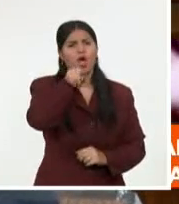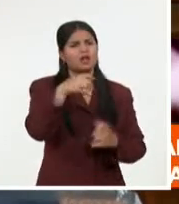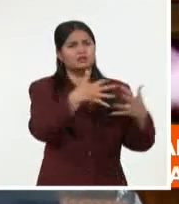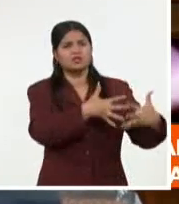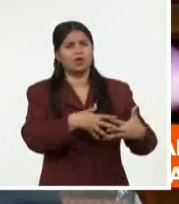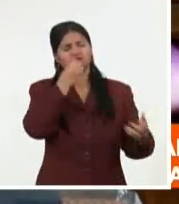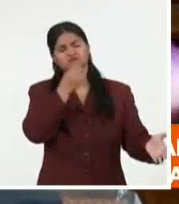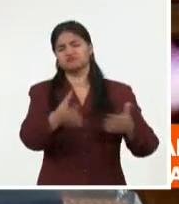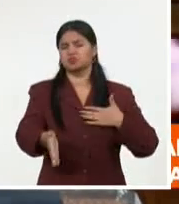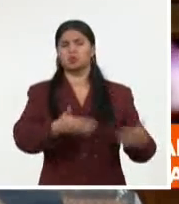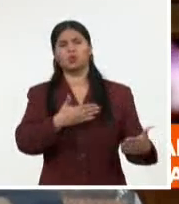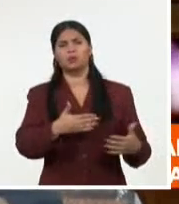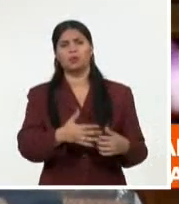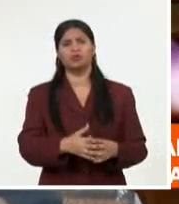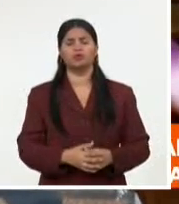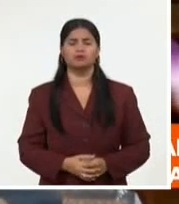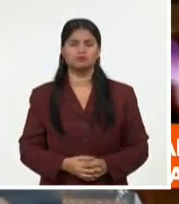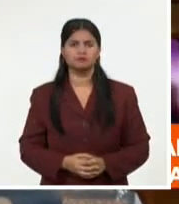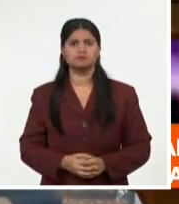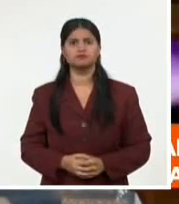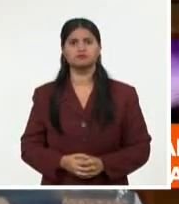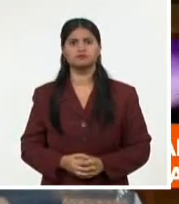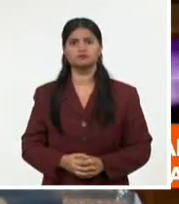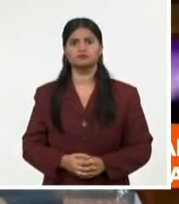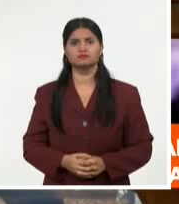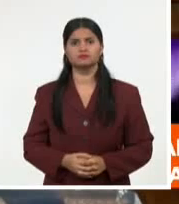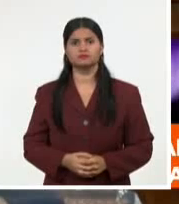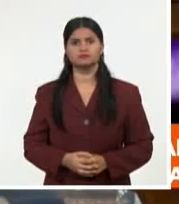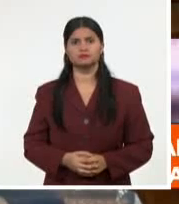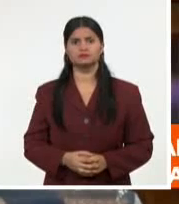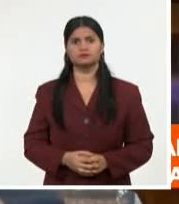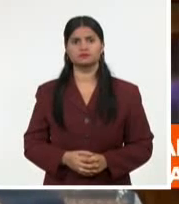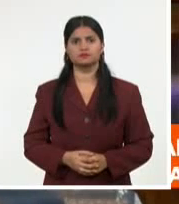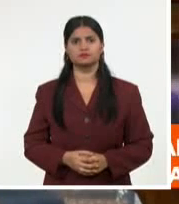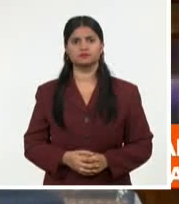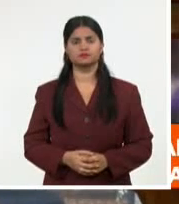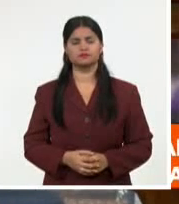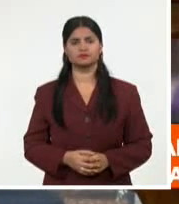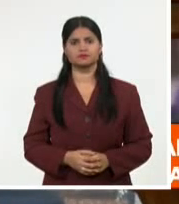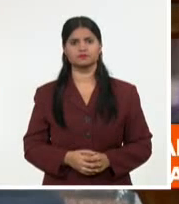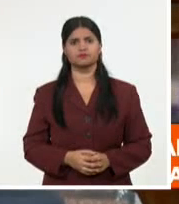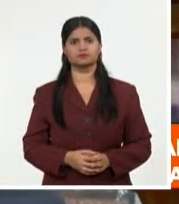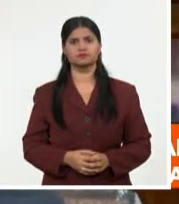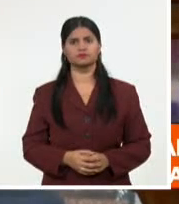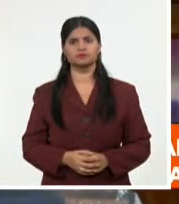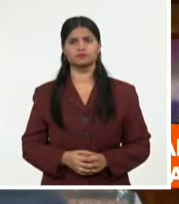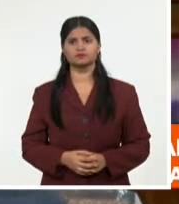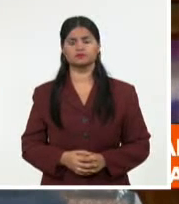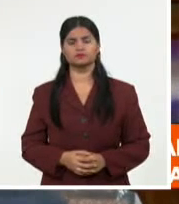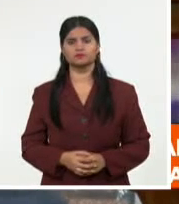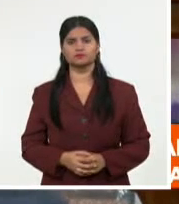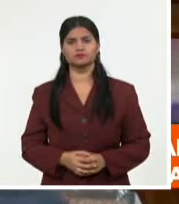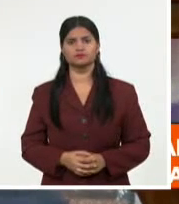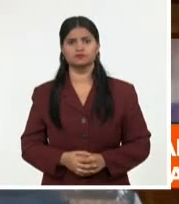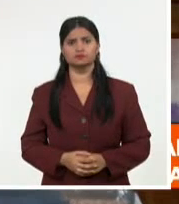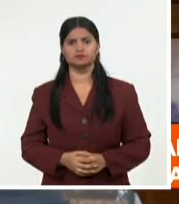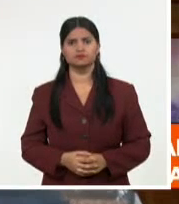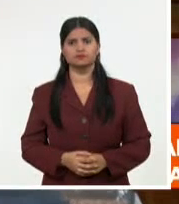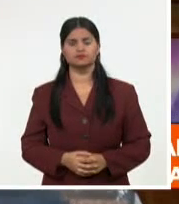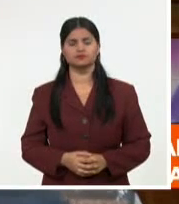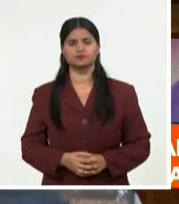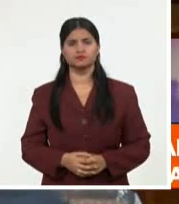like the rest of the world, has suffered the serious effects of the pandemic on our socio-economic